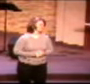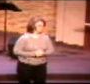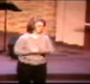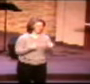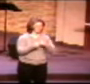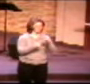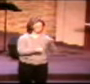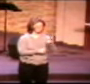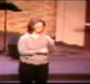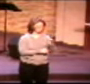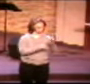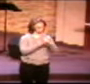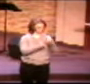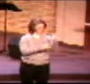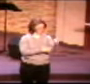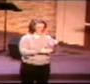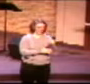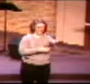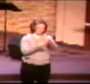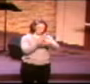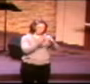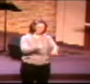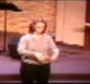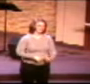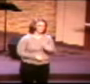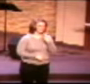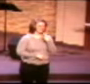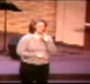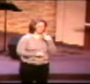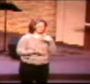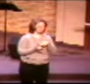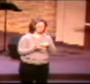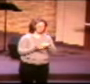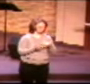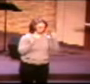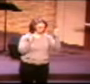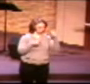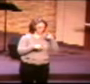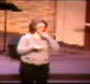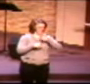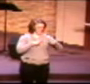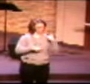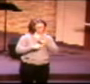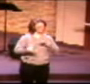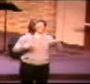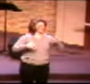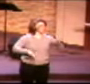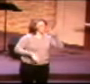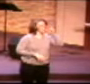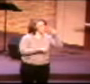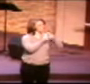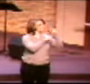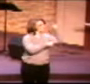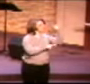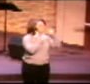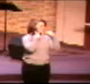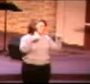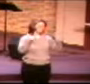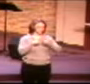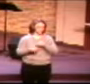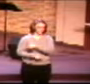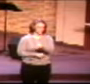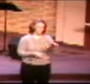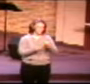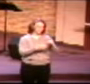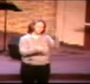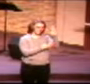1 John chapter 1, same author, says this. This is the message we've heard from him and proclaim to you,